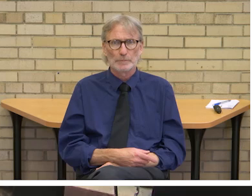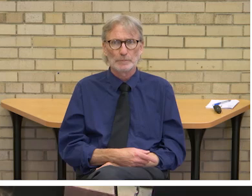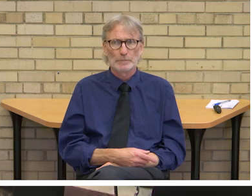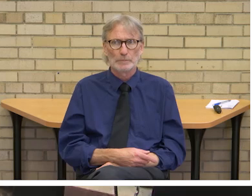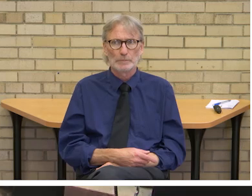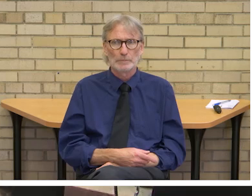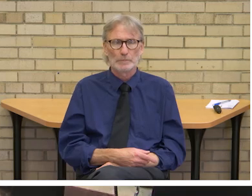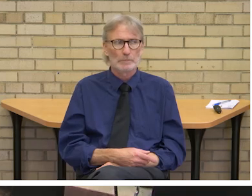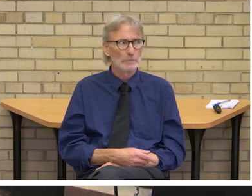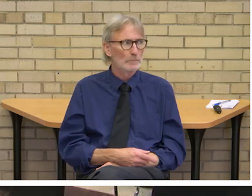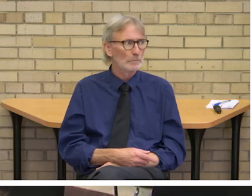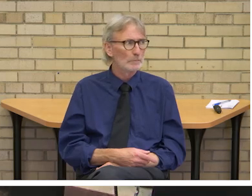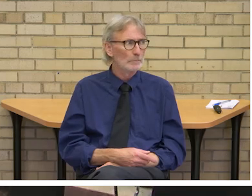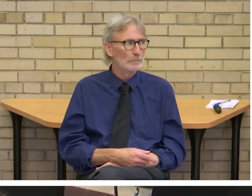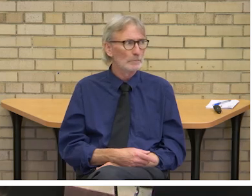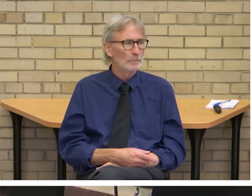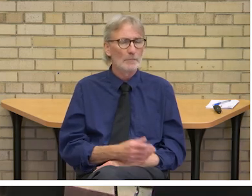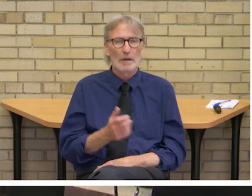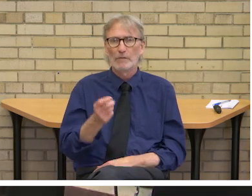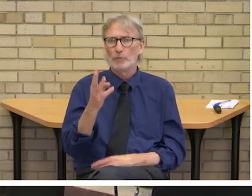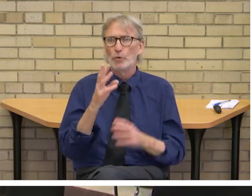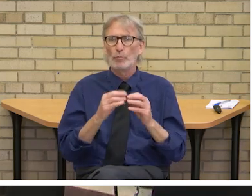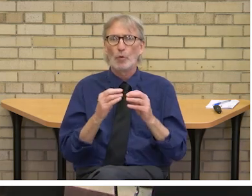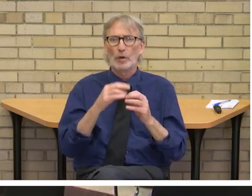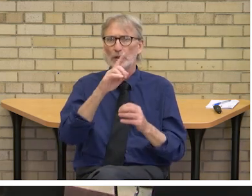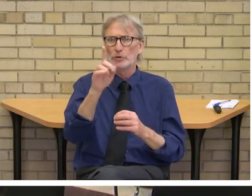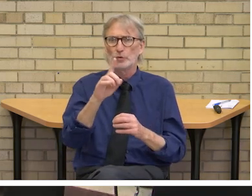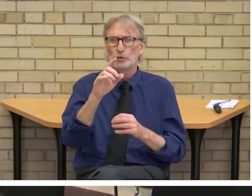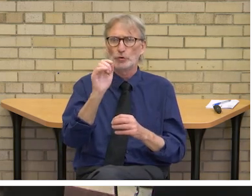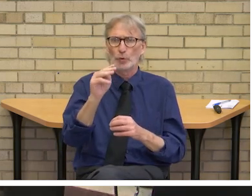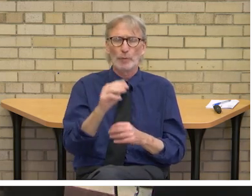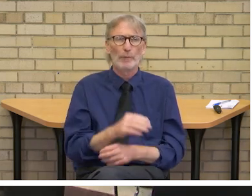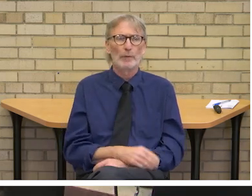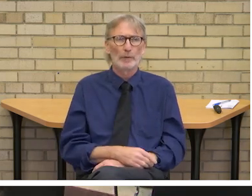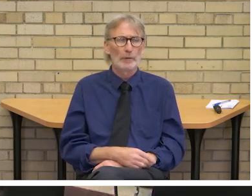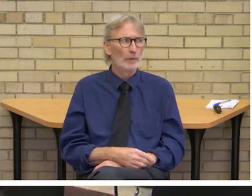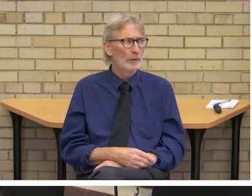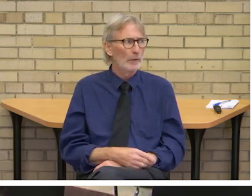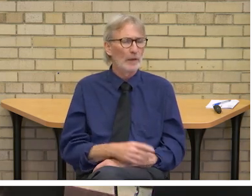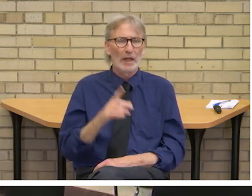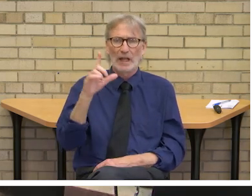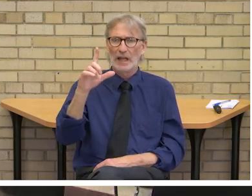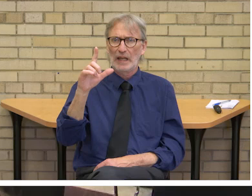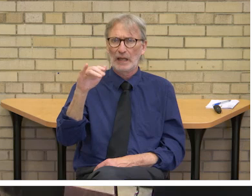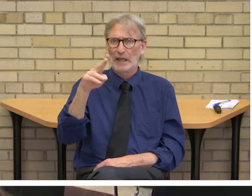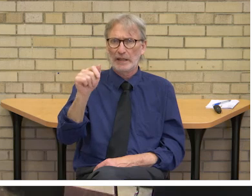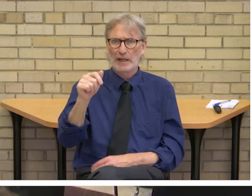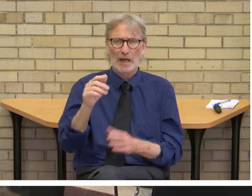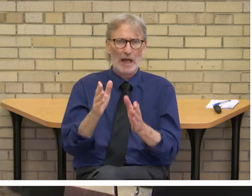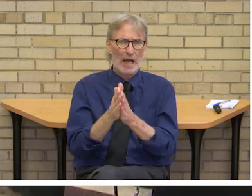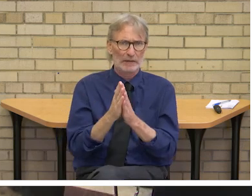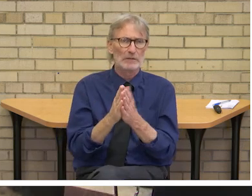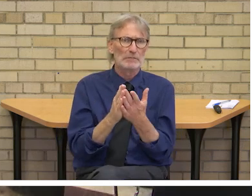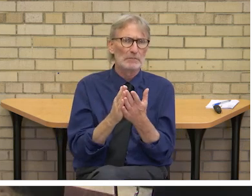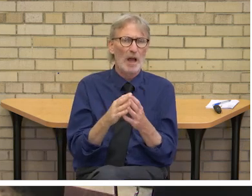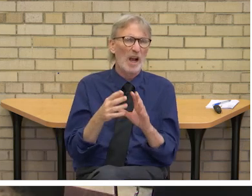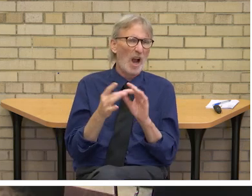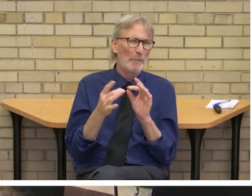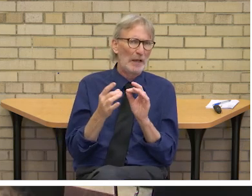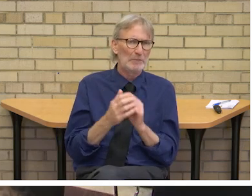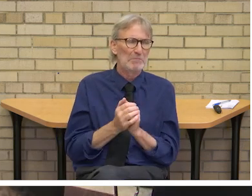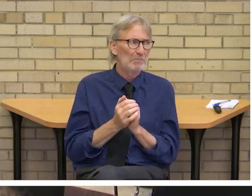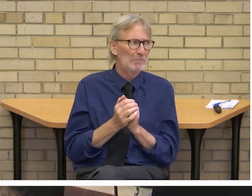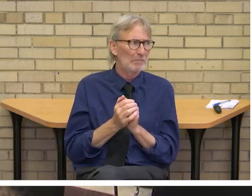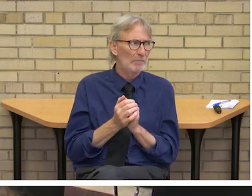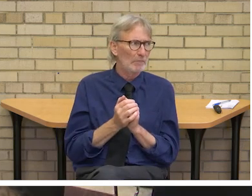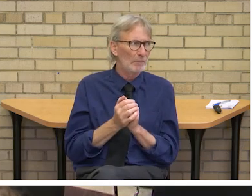Laura, how many more questions on Zoom? Only a few. Okay. Yeah, you're doing great. Linda on Zoom has more of a comment that she wants